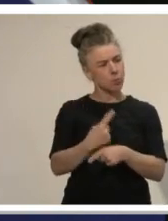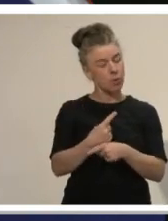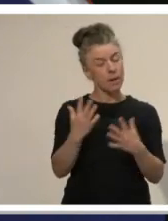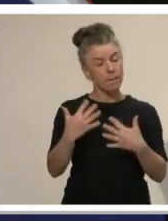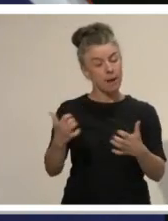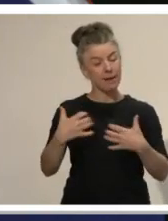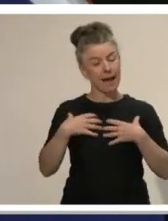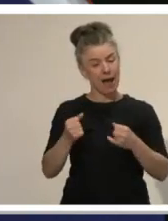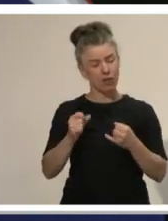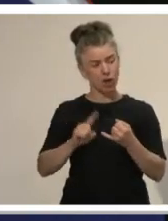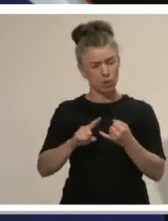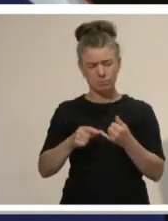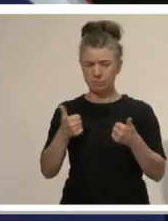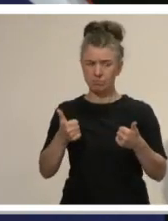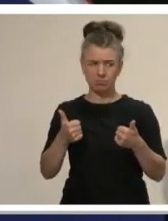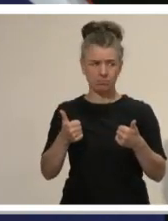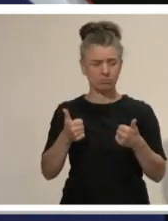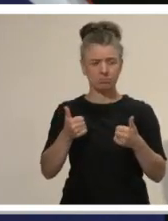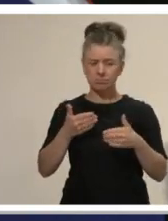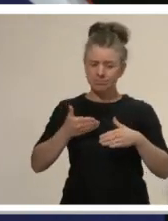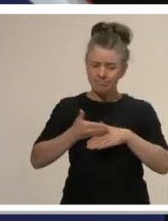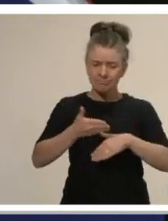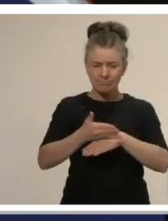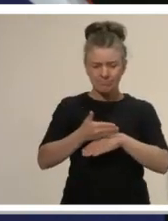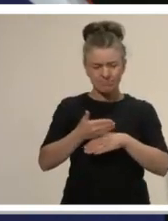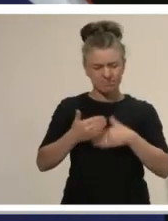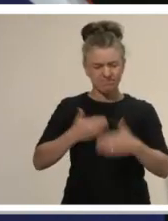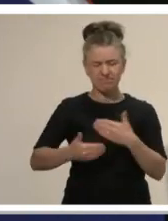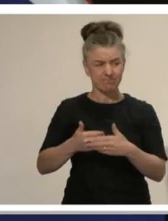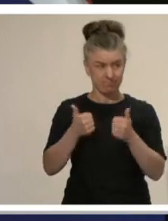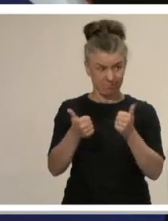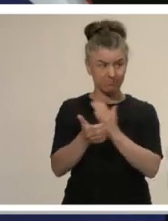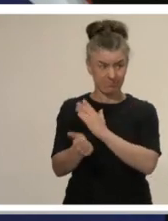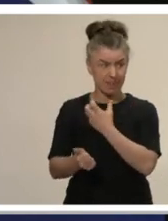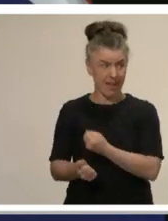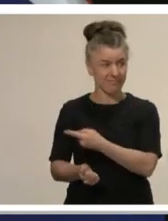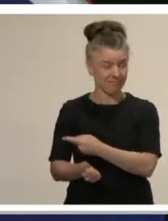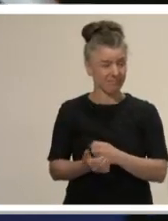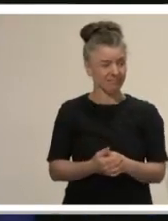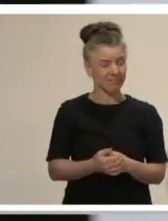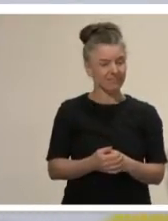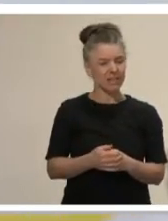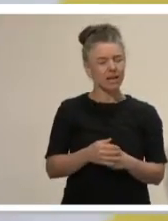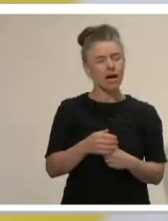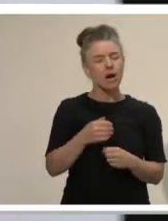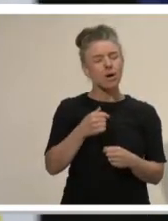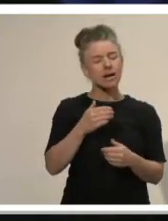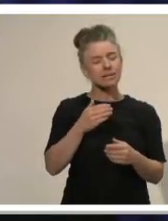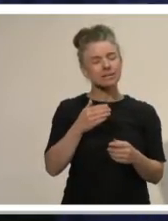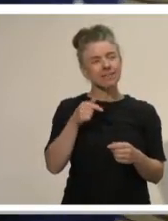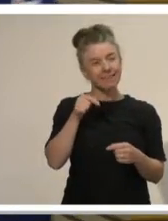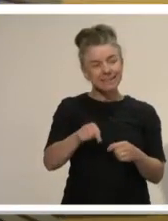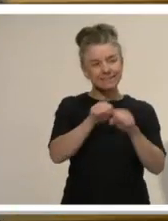are very effective at doing this. This is their core business, and so it's not. This will help us have a national view, and